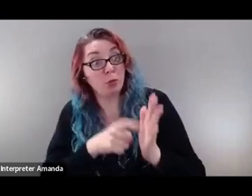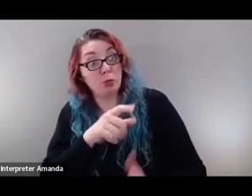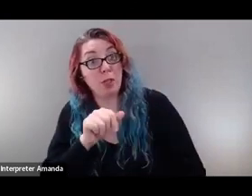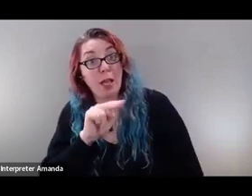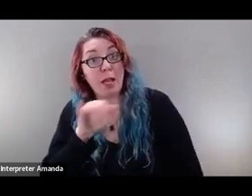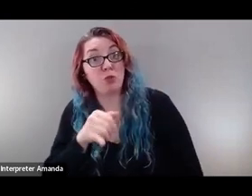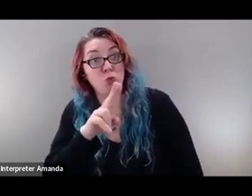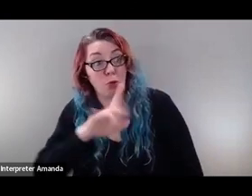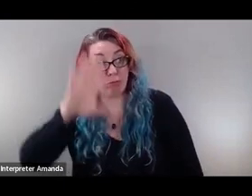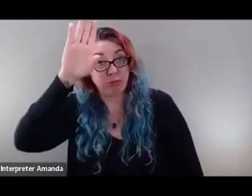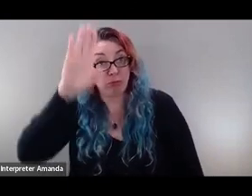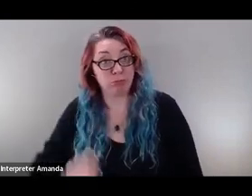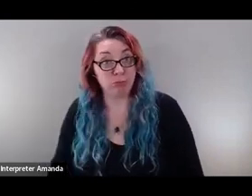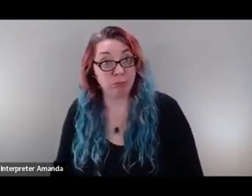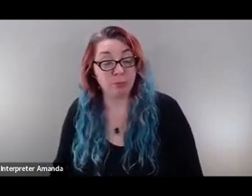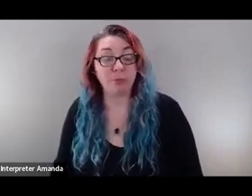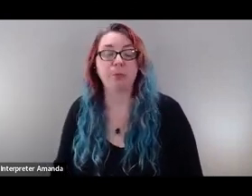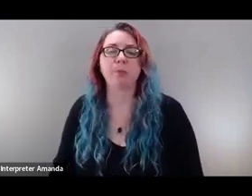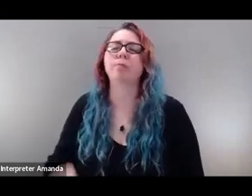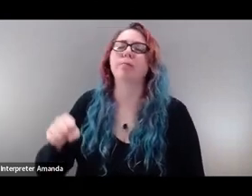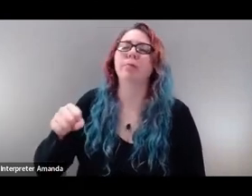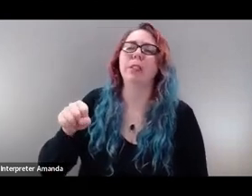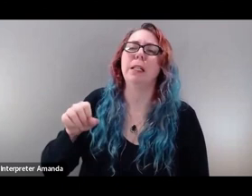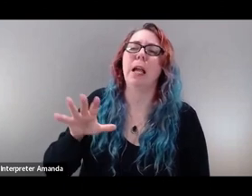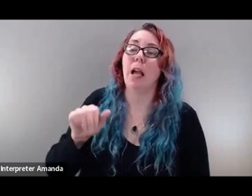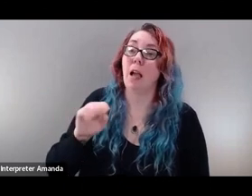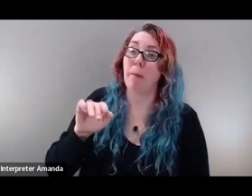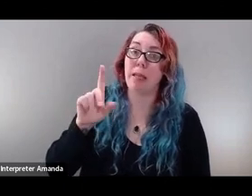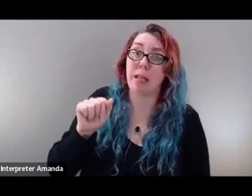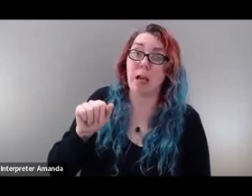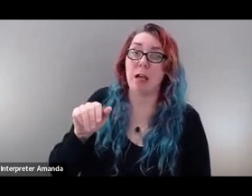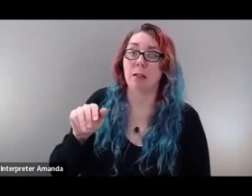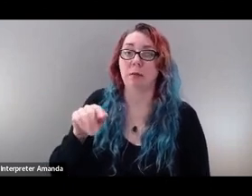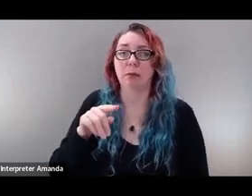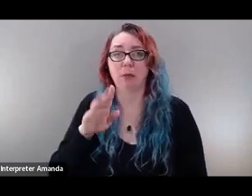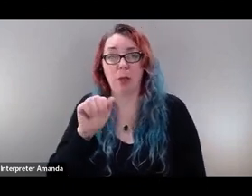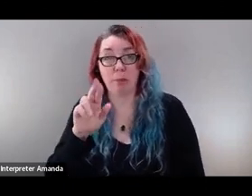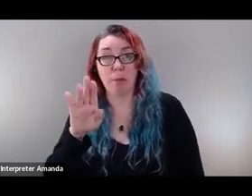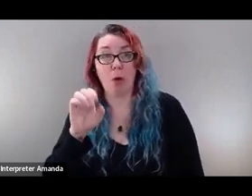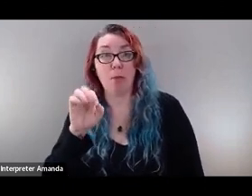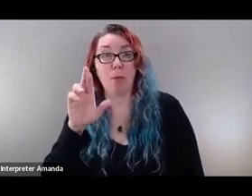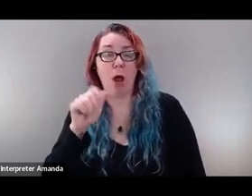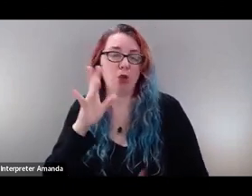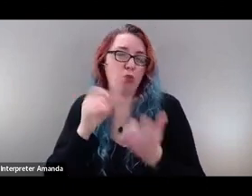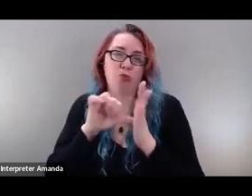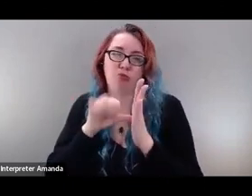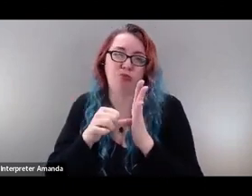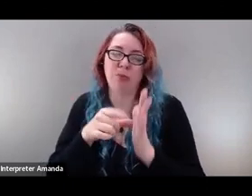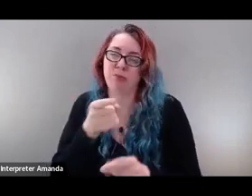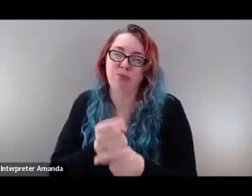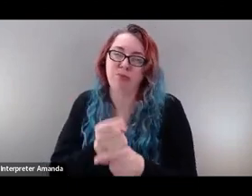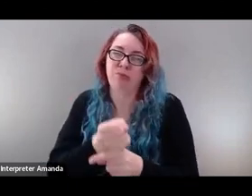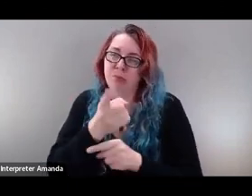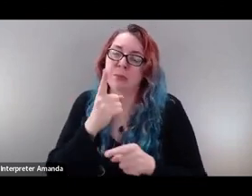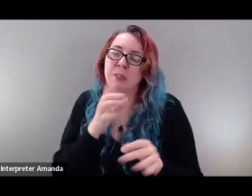Yeah. Amanda and Barbara, like, really echoing how important that is to have that time